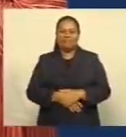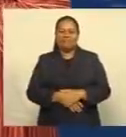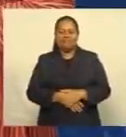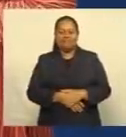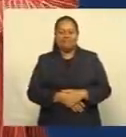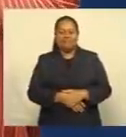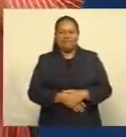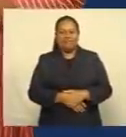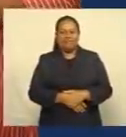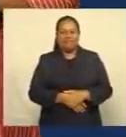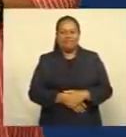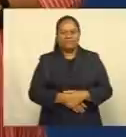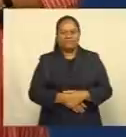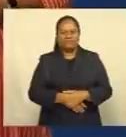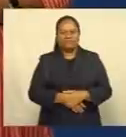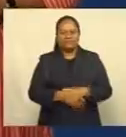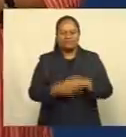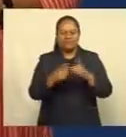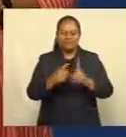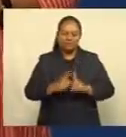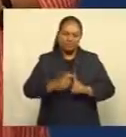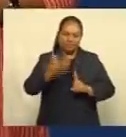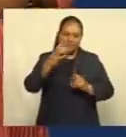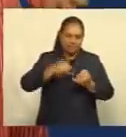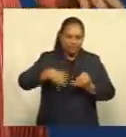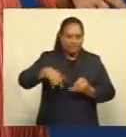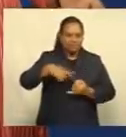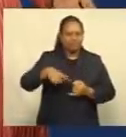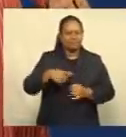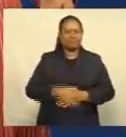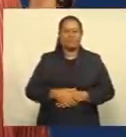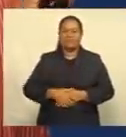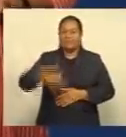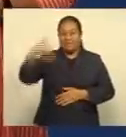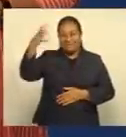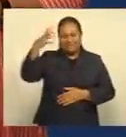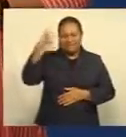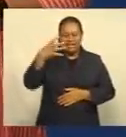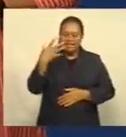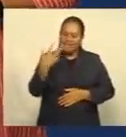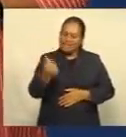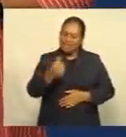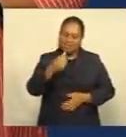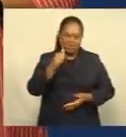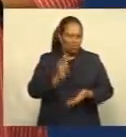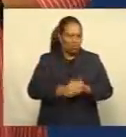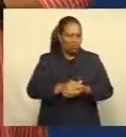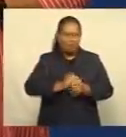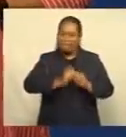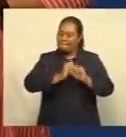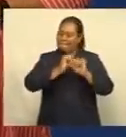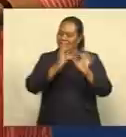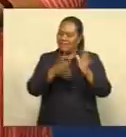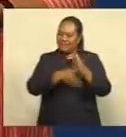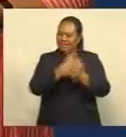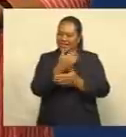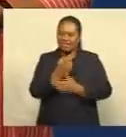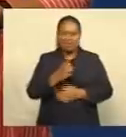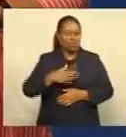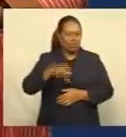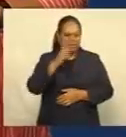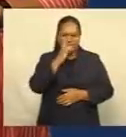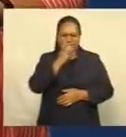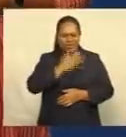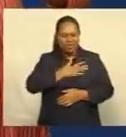areas. Eastwards from Peck Harbour to Suva, solid sunshine, a bright day. This is probably what everyone looks out